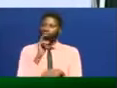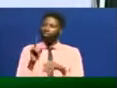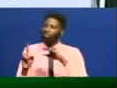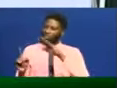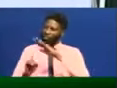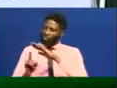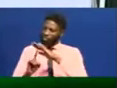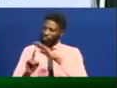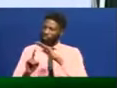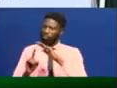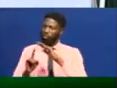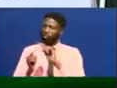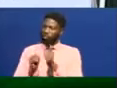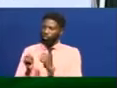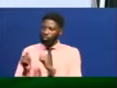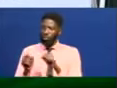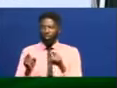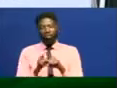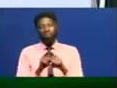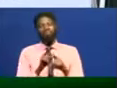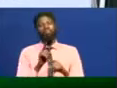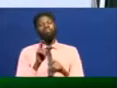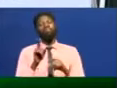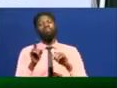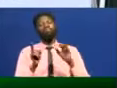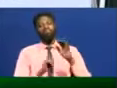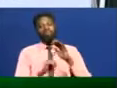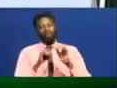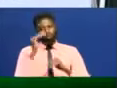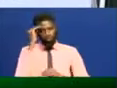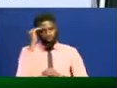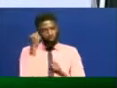and the Minister of Education runs that pipeline together.